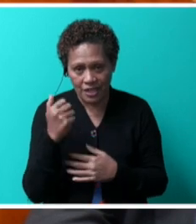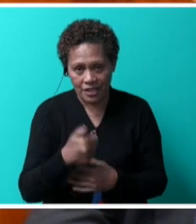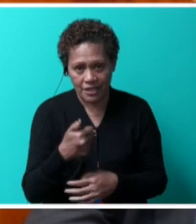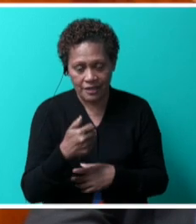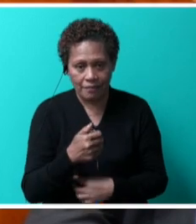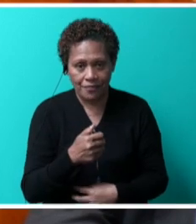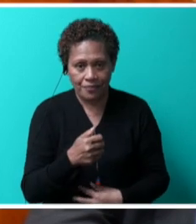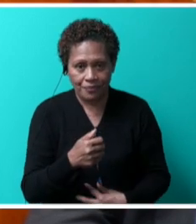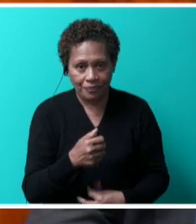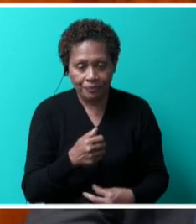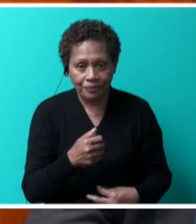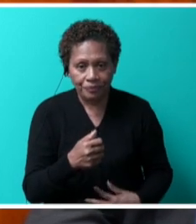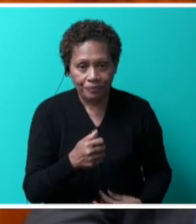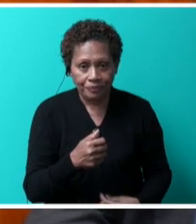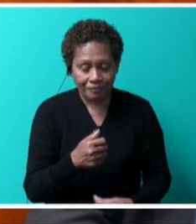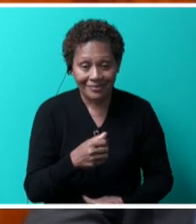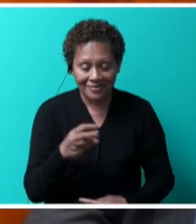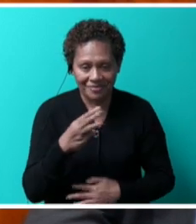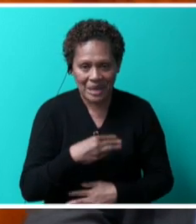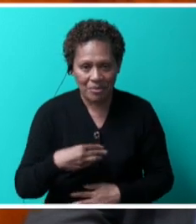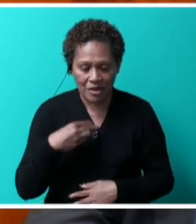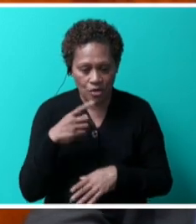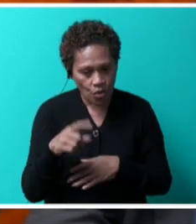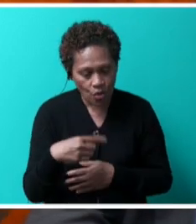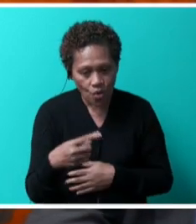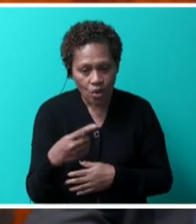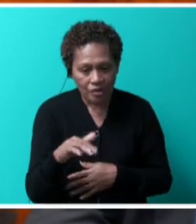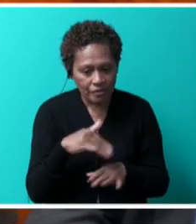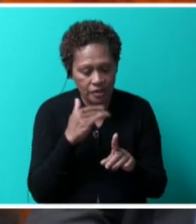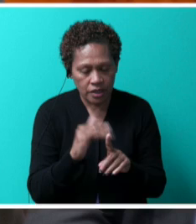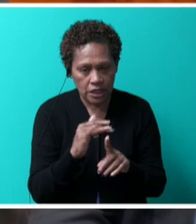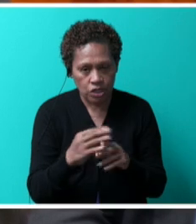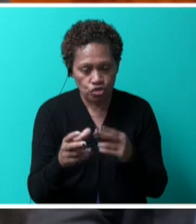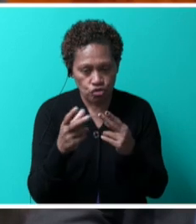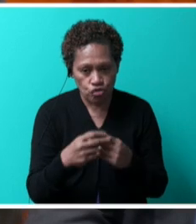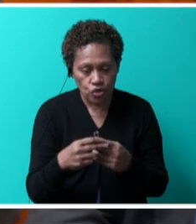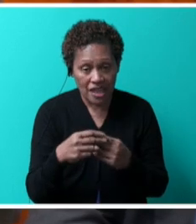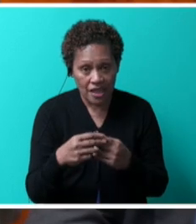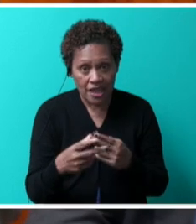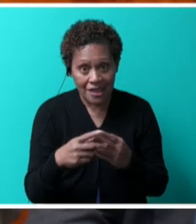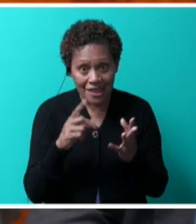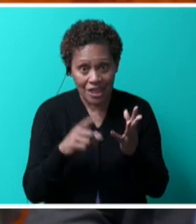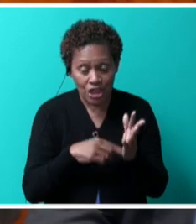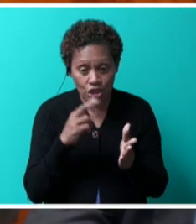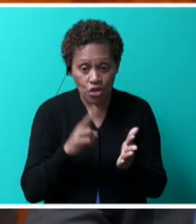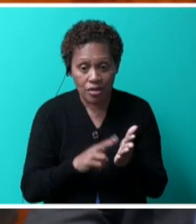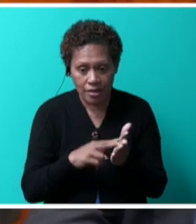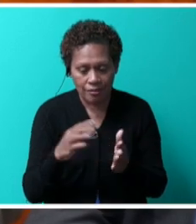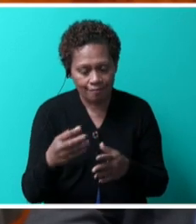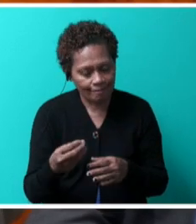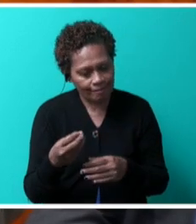is regrettable, the Ministry is continuously in touch with the European Union to finalize the detailed plans and